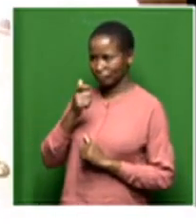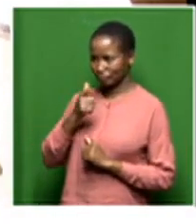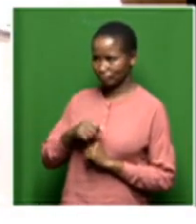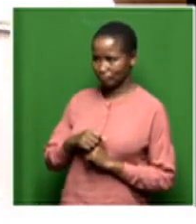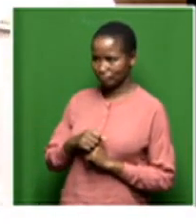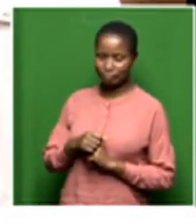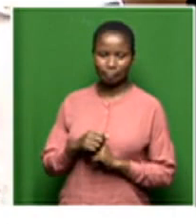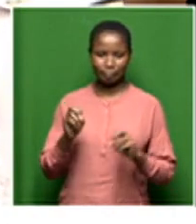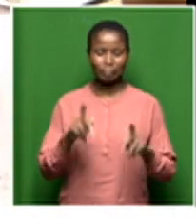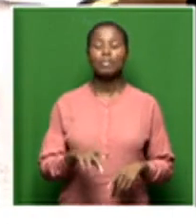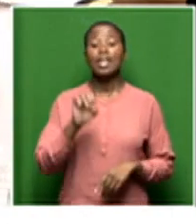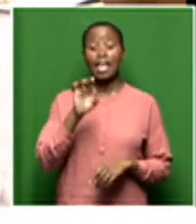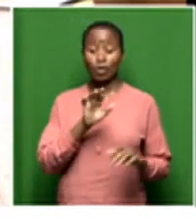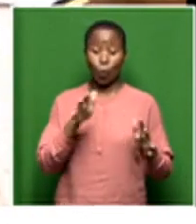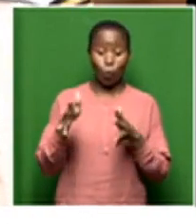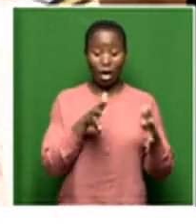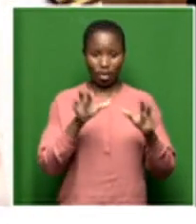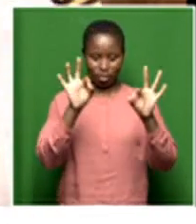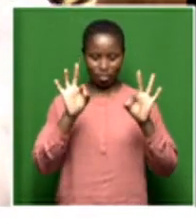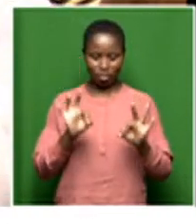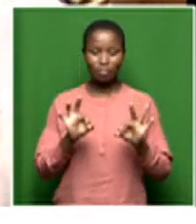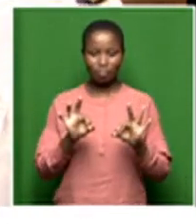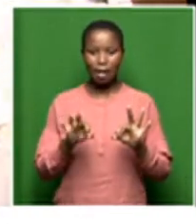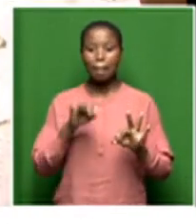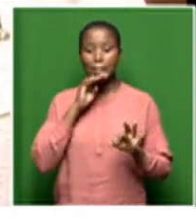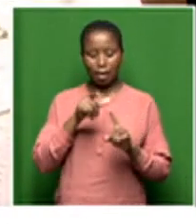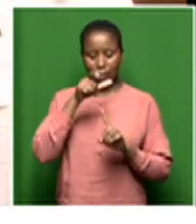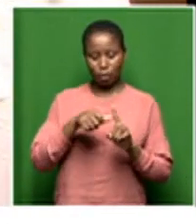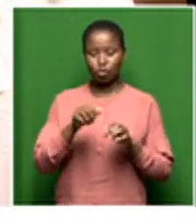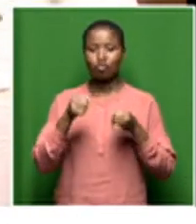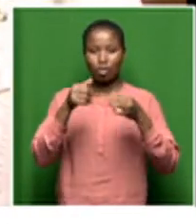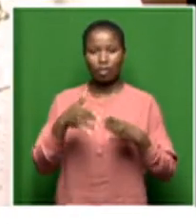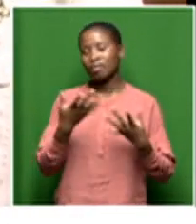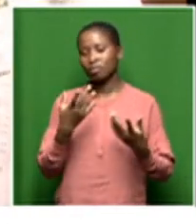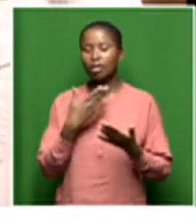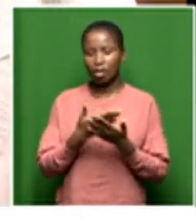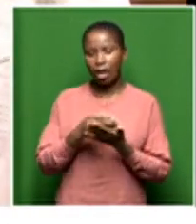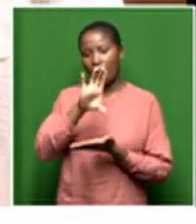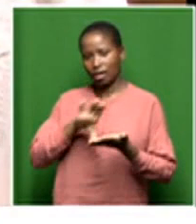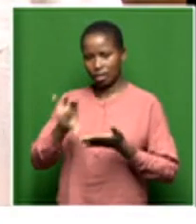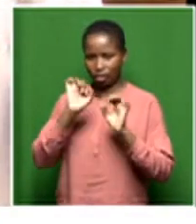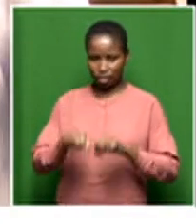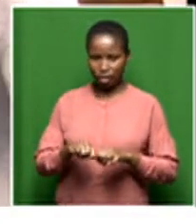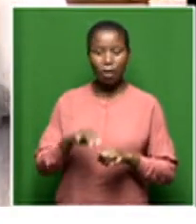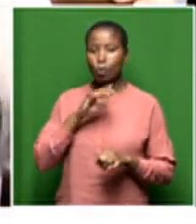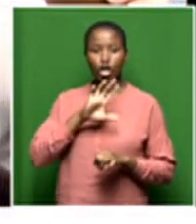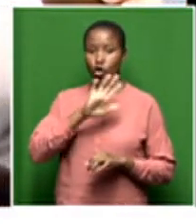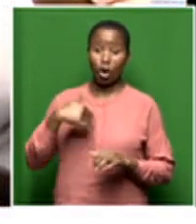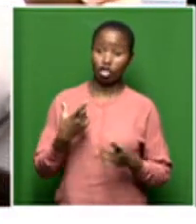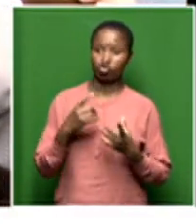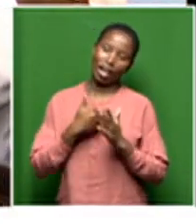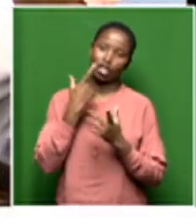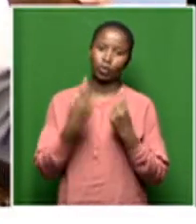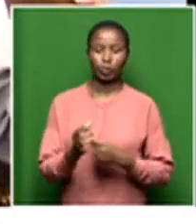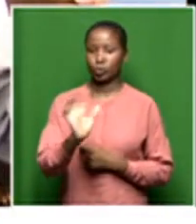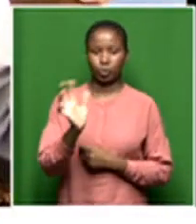So if the weather isn't right, the pilot is welcome to cancel or cut the flight short. We don't just do it for the sake of doing it. The